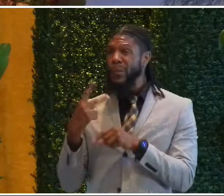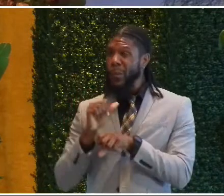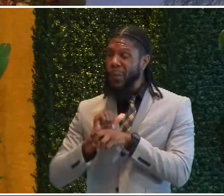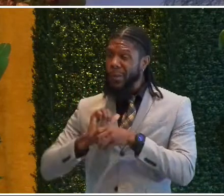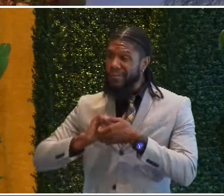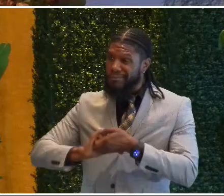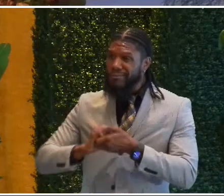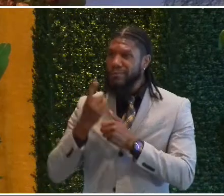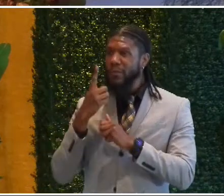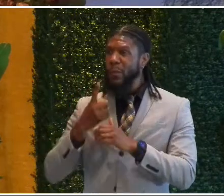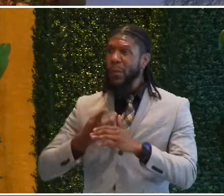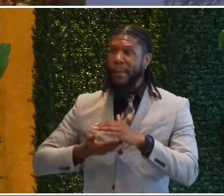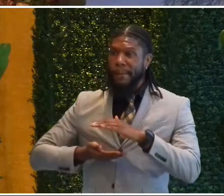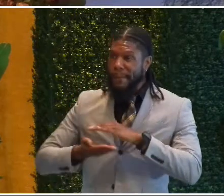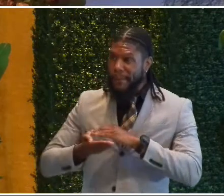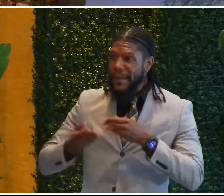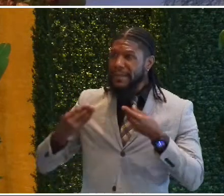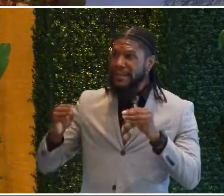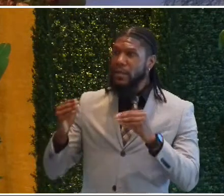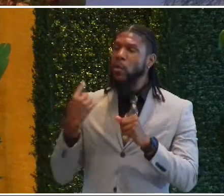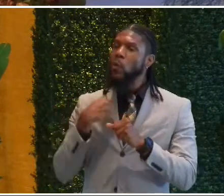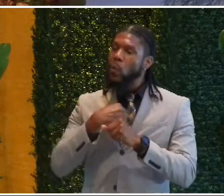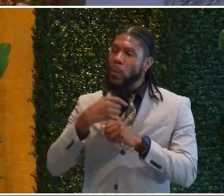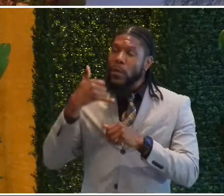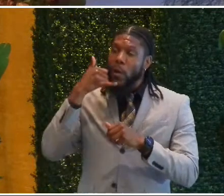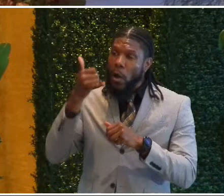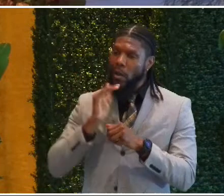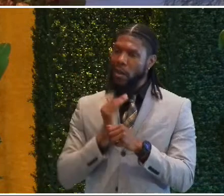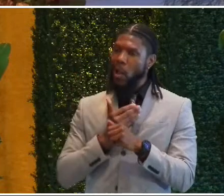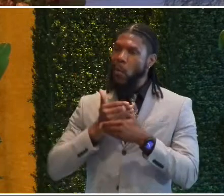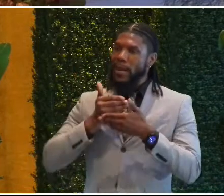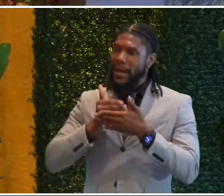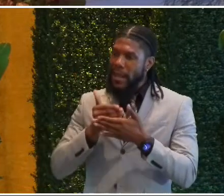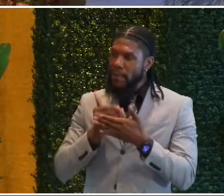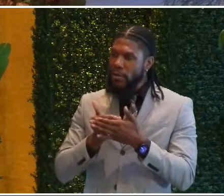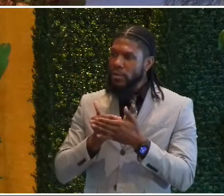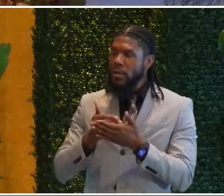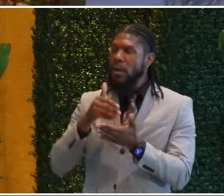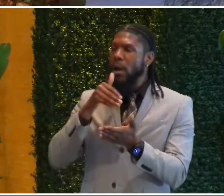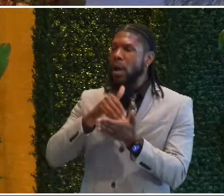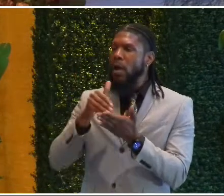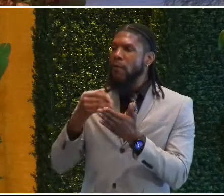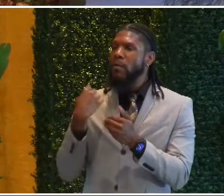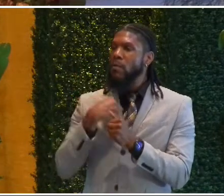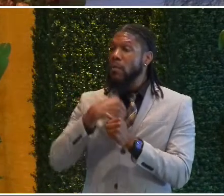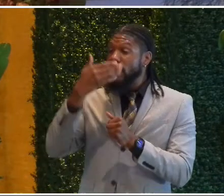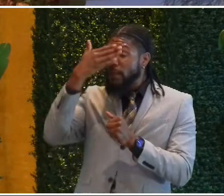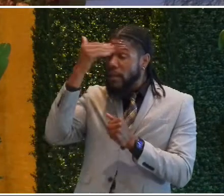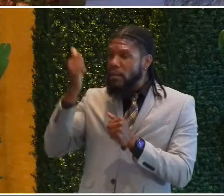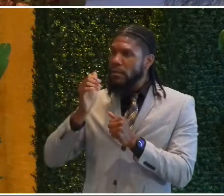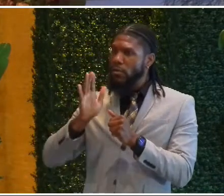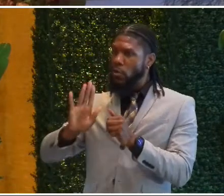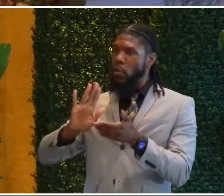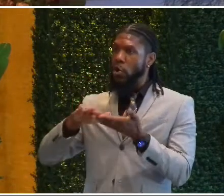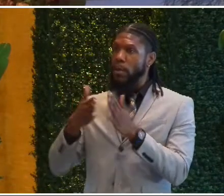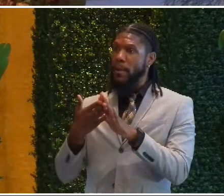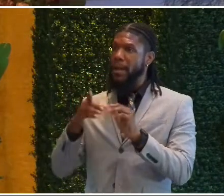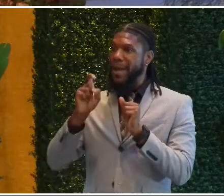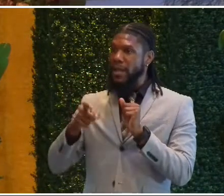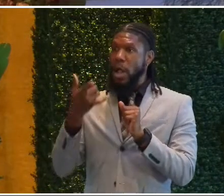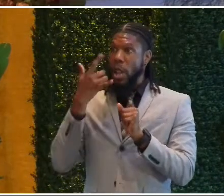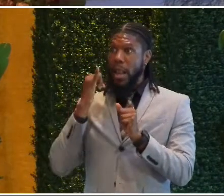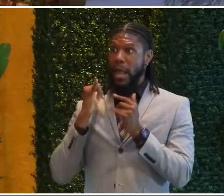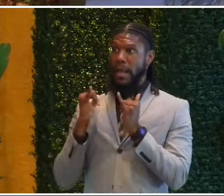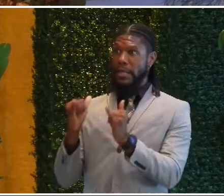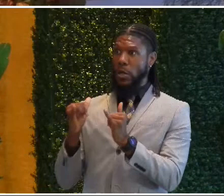with. We're calling our neighbors. And I think often we forget that your community doesn't have to just look like you,